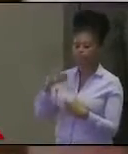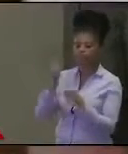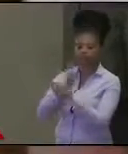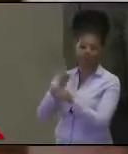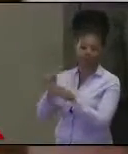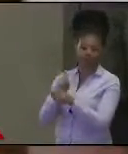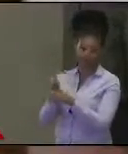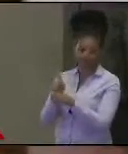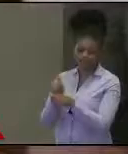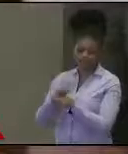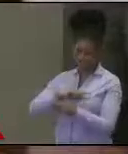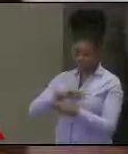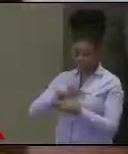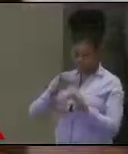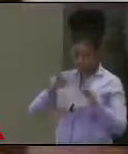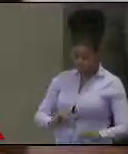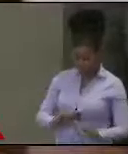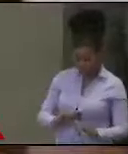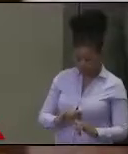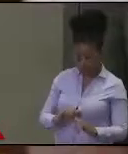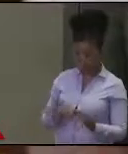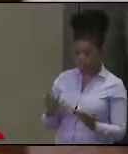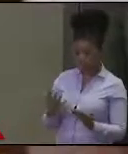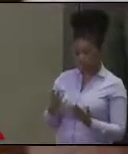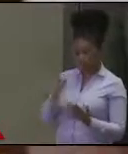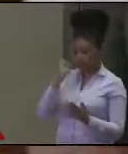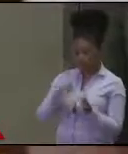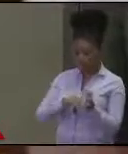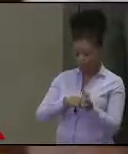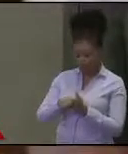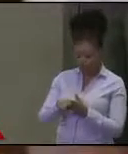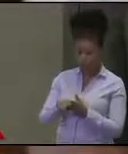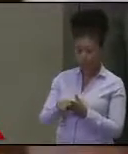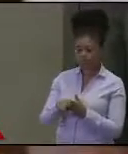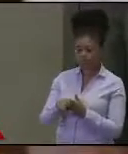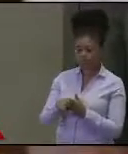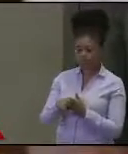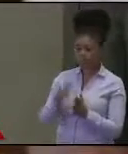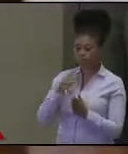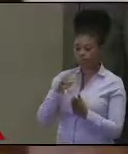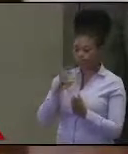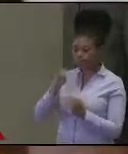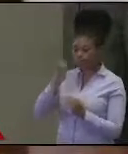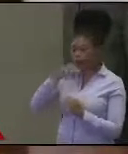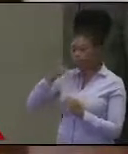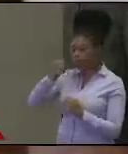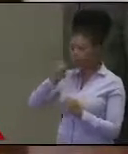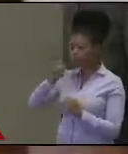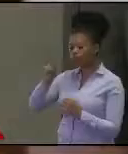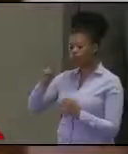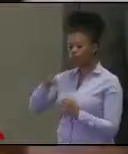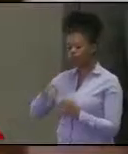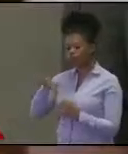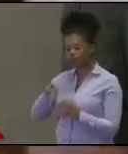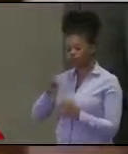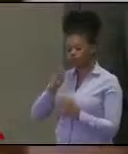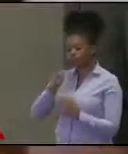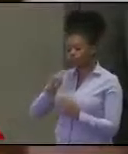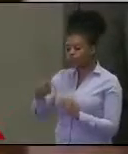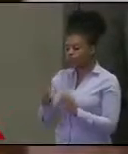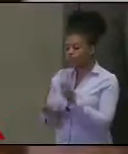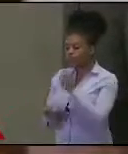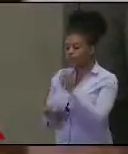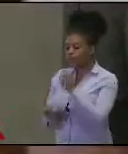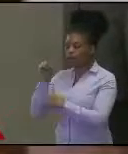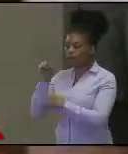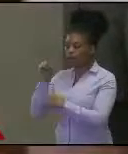settlement. Kuba umuntu ufika ahlale nje umntakwabo apha intsuku iveki benye kuthiwe kuyandlova kwela cala hayi ikho nto eyenzeka kwela cala